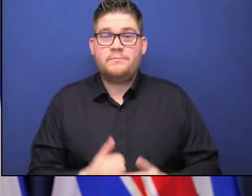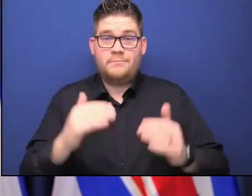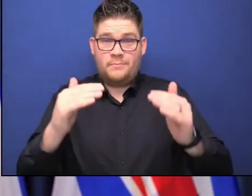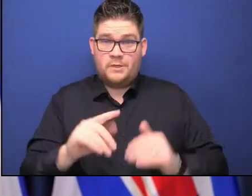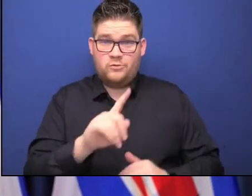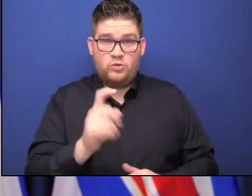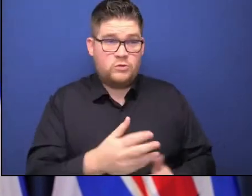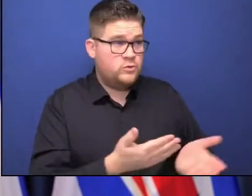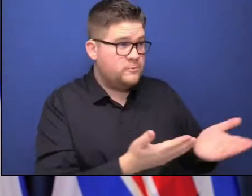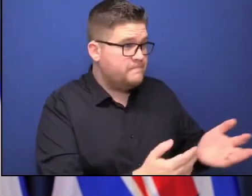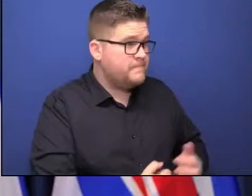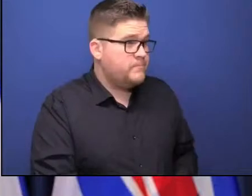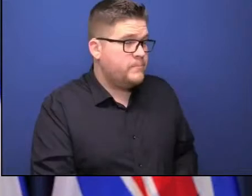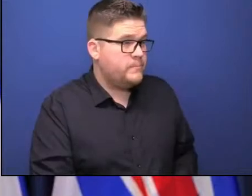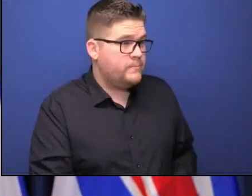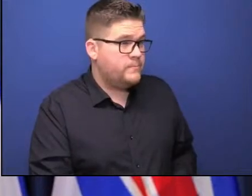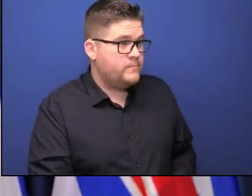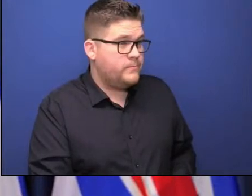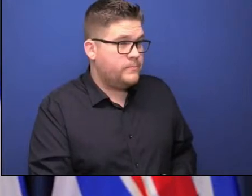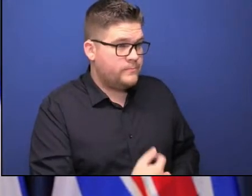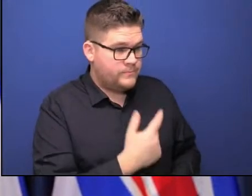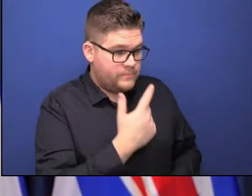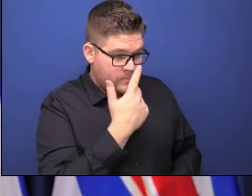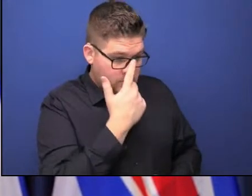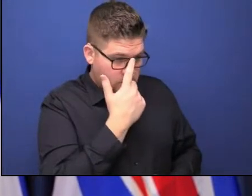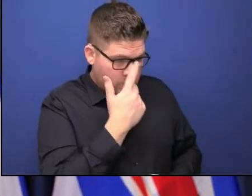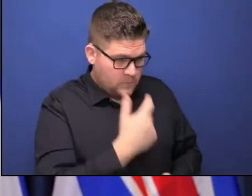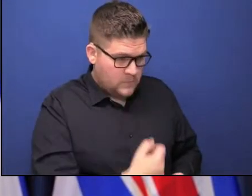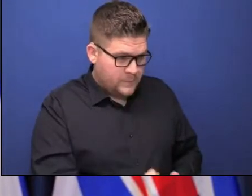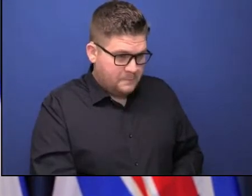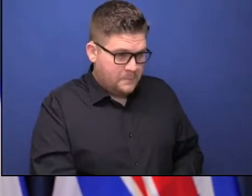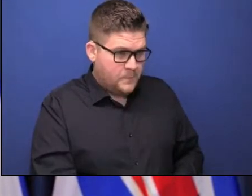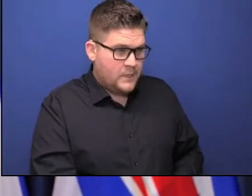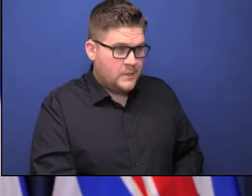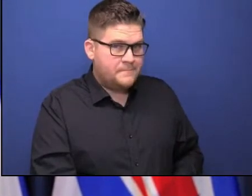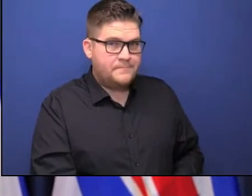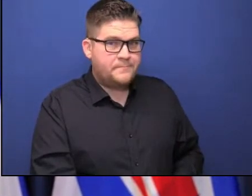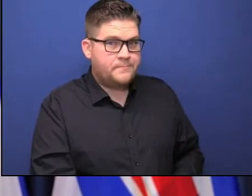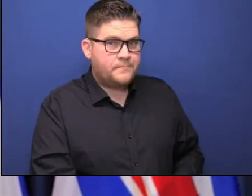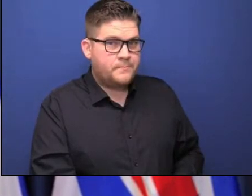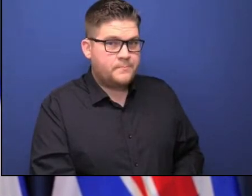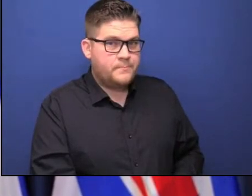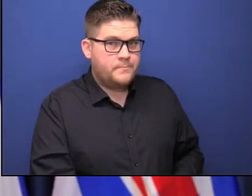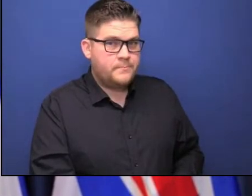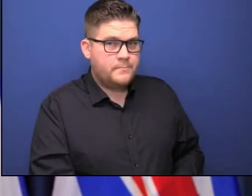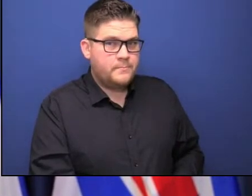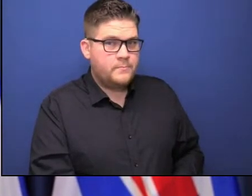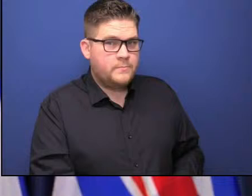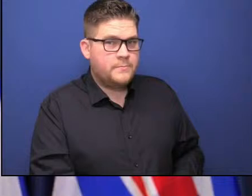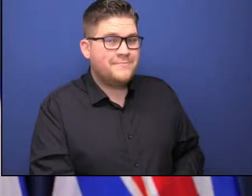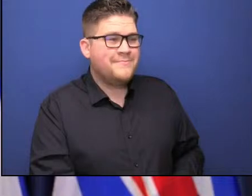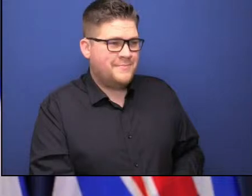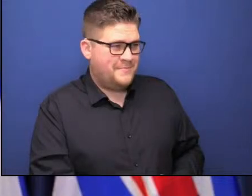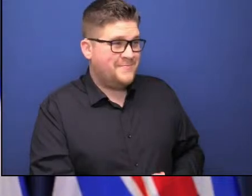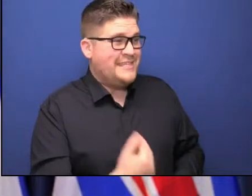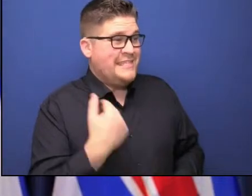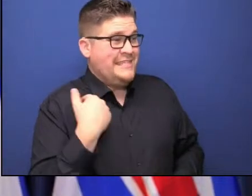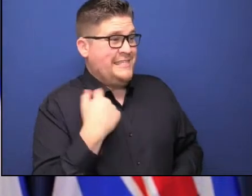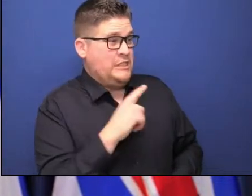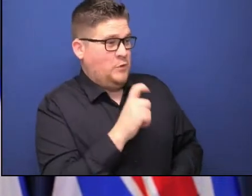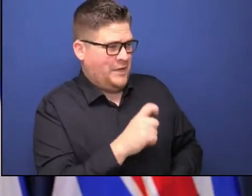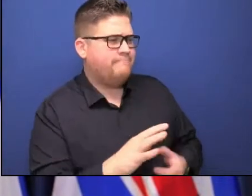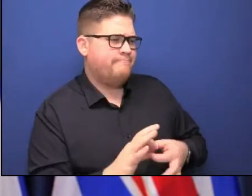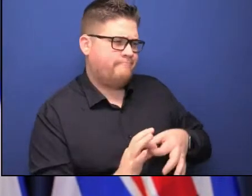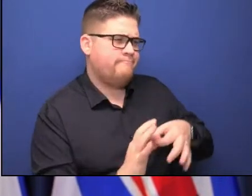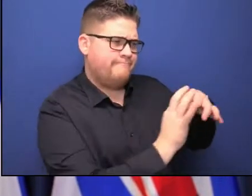Couple things. The first part of Shannon's question was really about tying rents to units, and that's something, as she said, the task